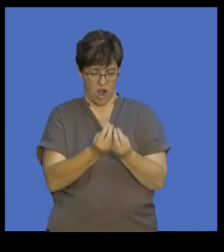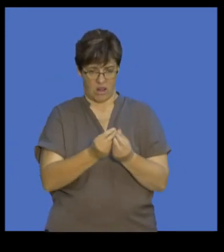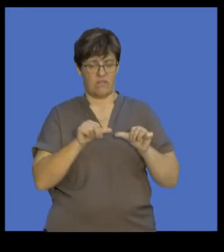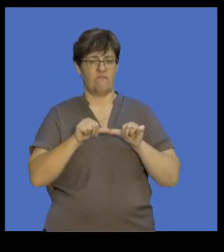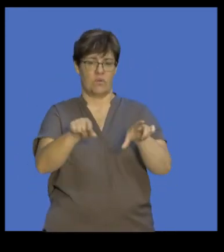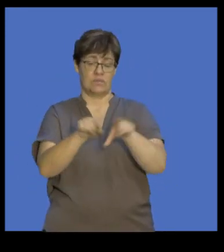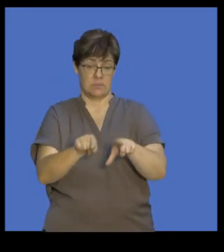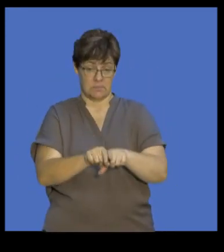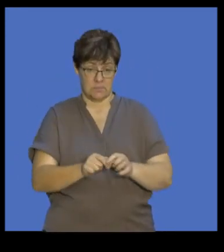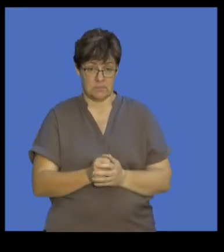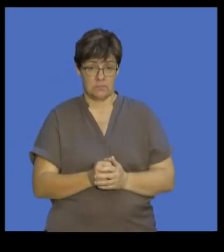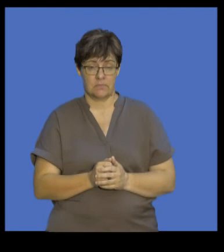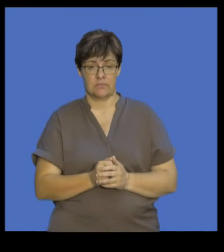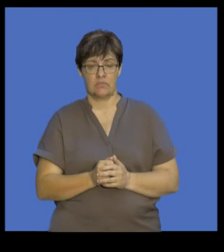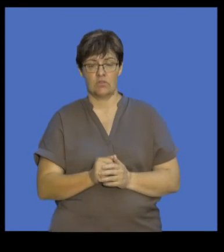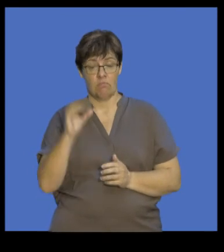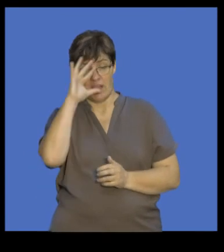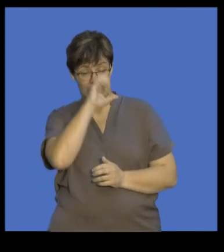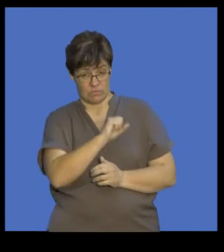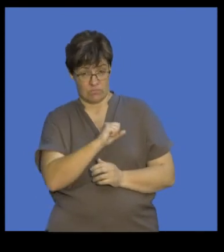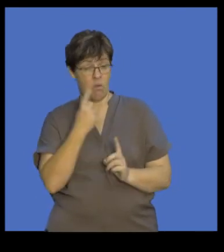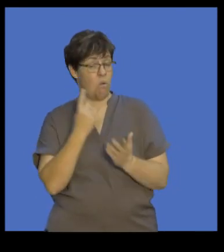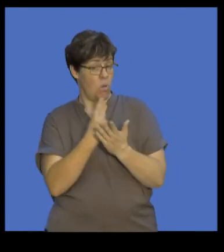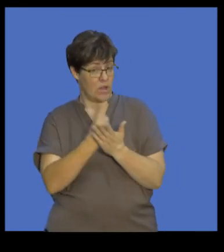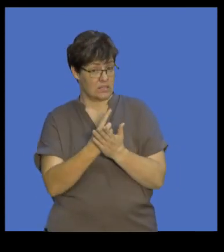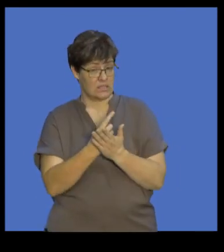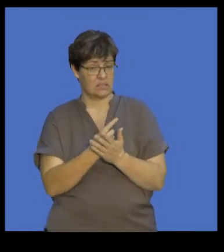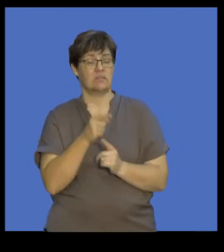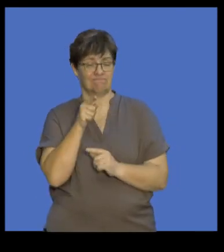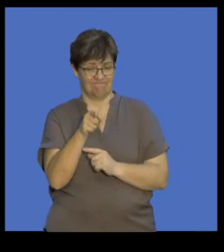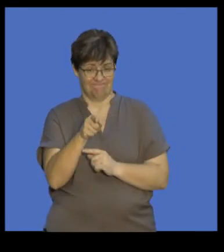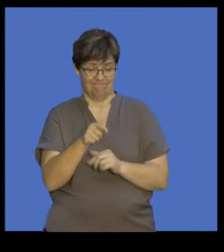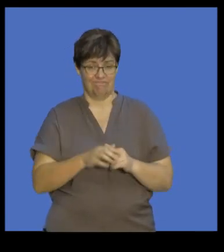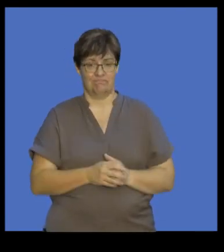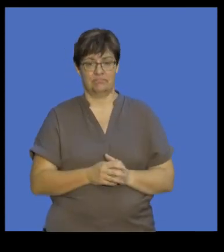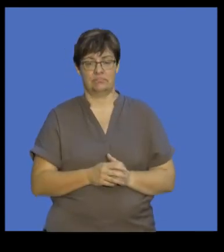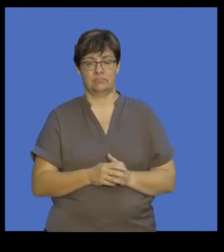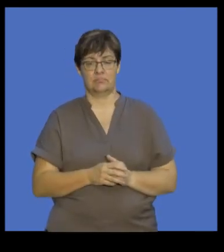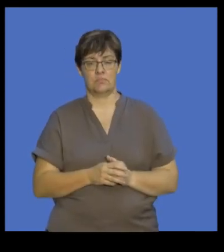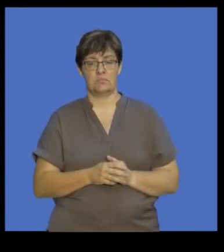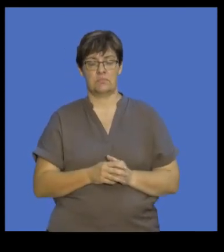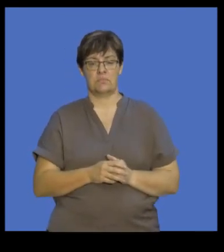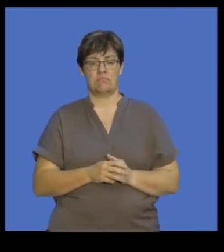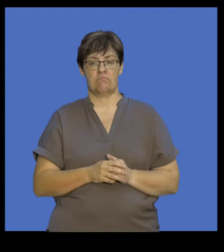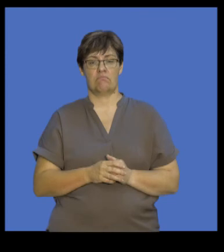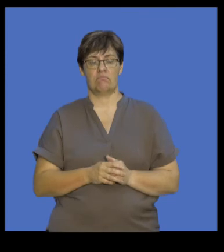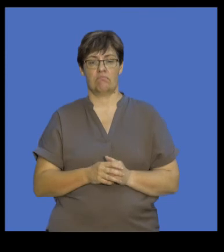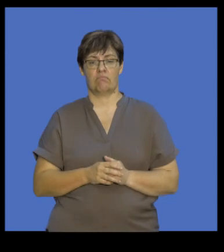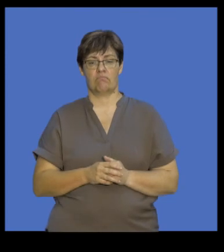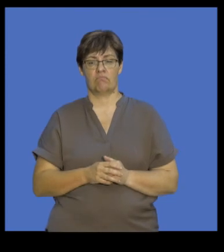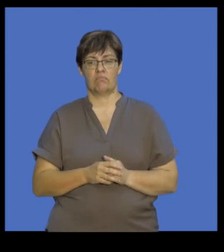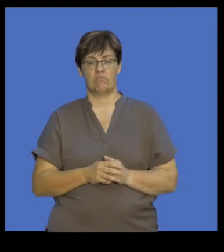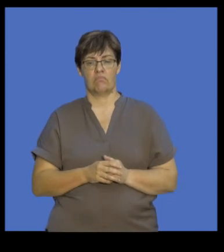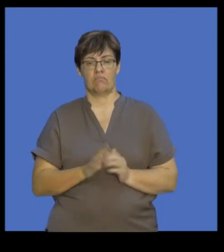conventional flow. Okay, take note of that. So the assumption is always that we talk of the conventional. Right.